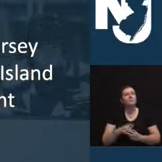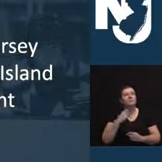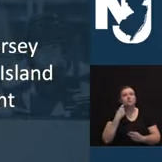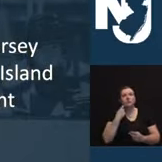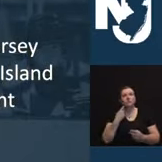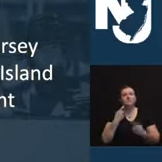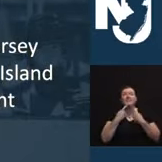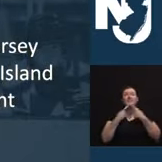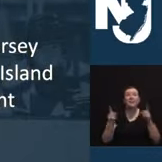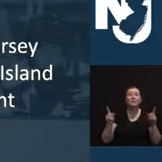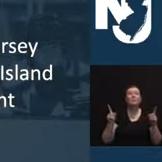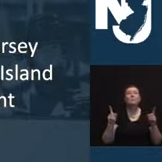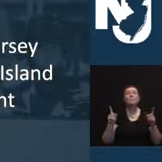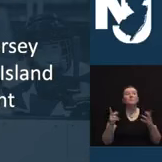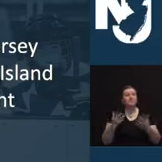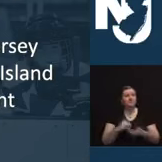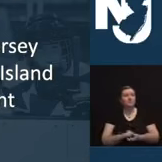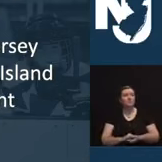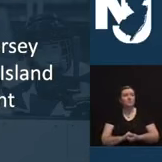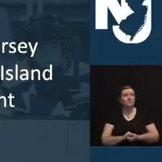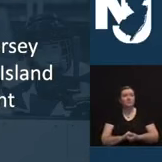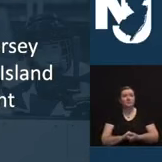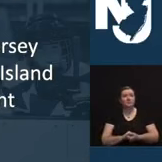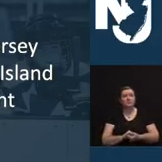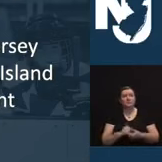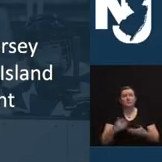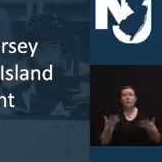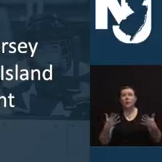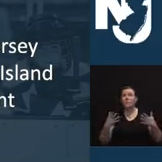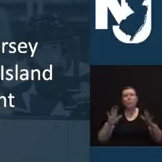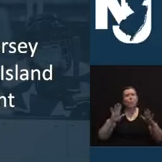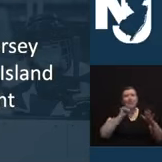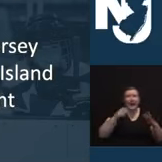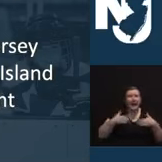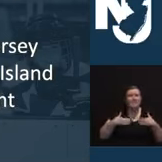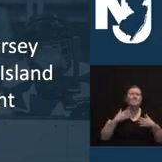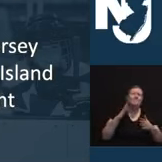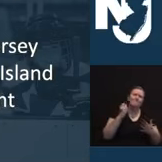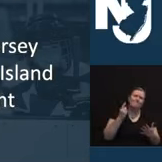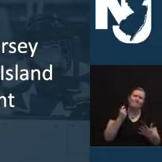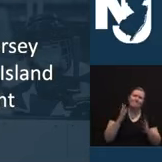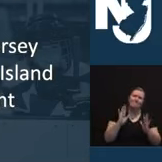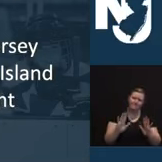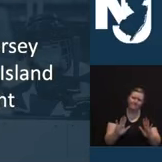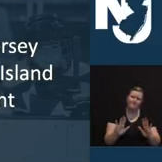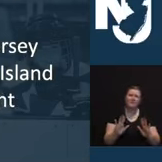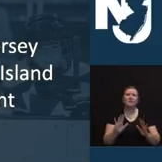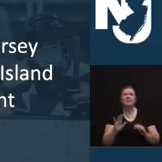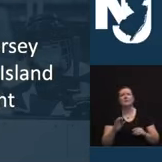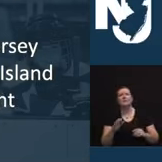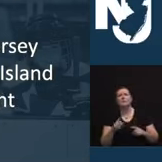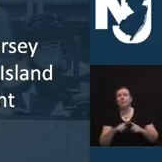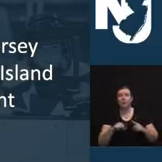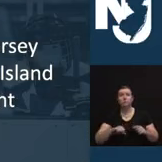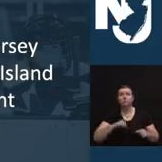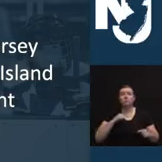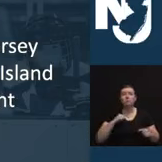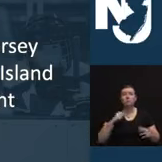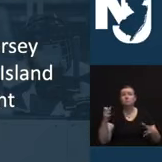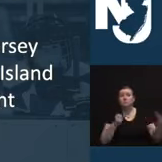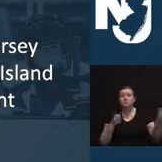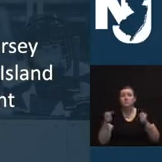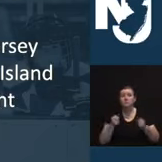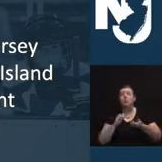bring together, by the way, it gives me no joy, there's absolutely no joy in this, but I was proud to bring together a coalition of